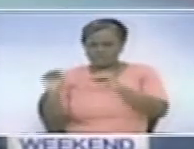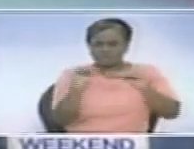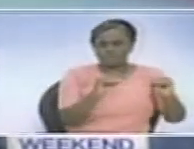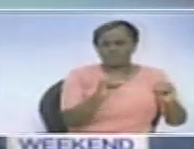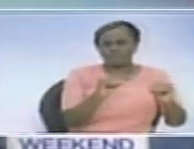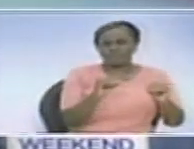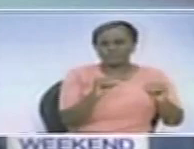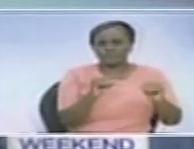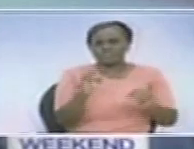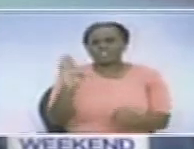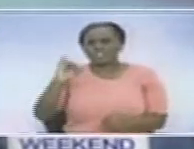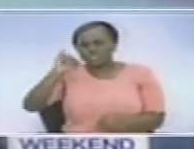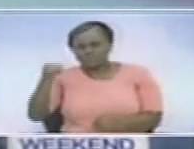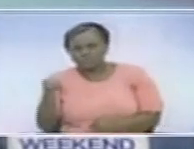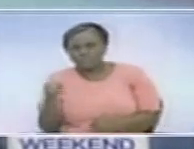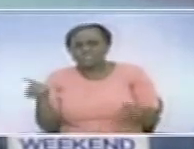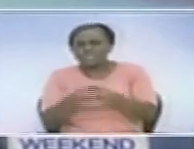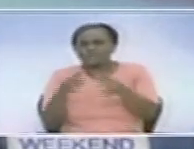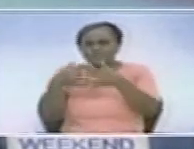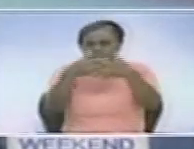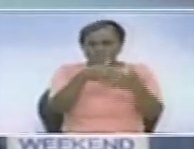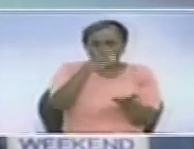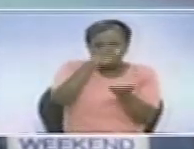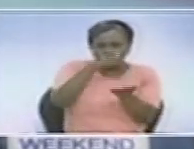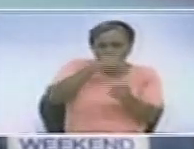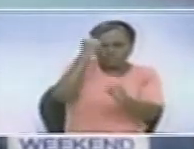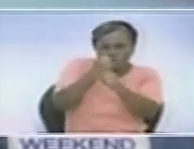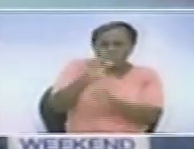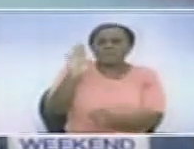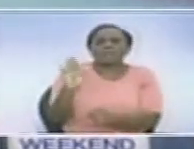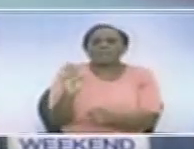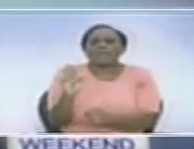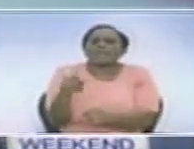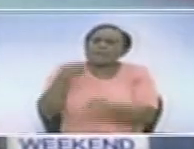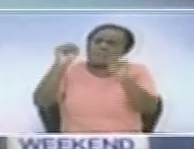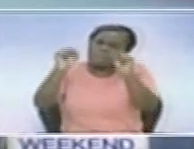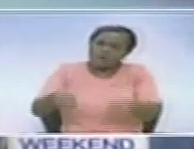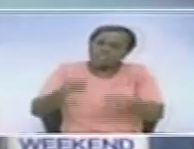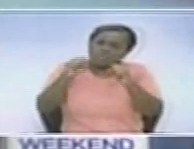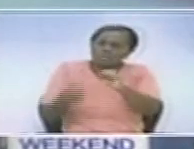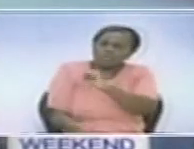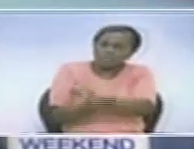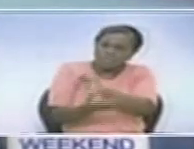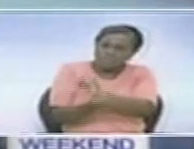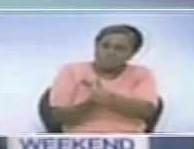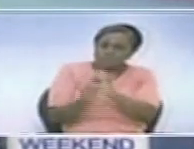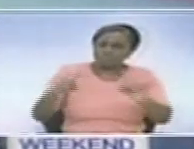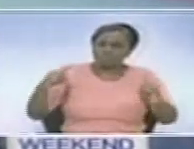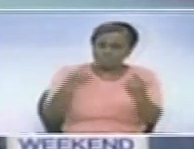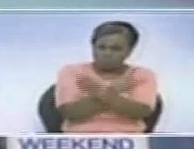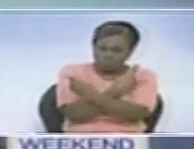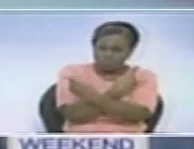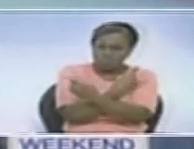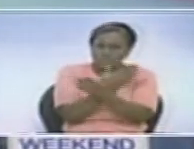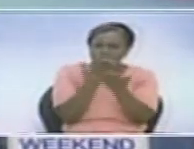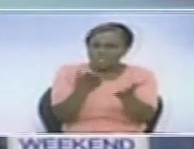Djibouti. The US Embassy is also downscaling its operations here. Can you tell us about this and the contrast that it is? Is this the true picture that's